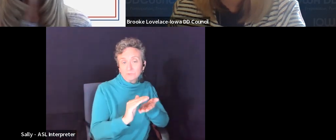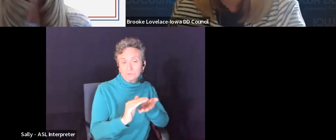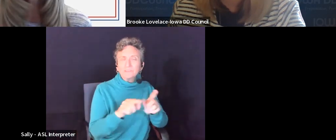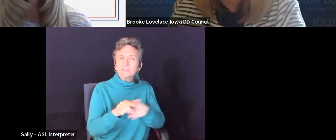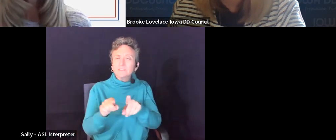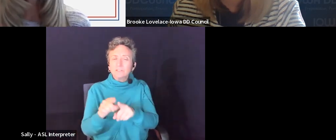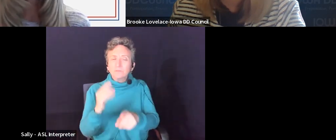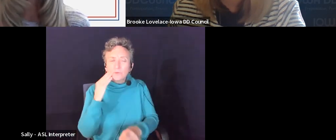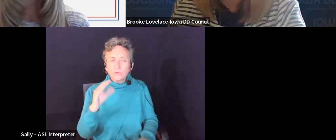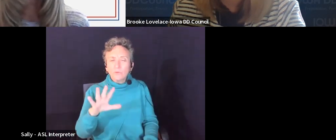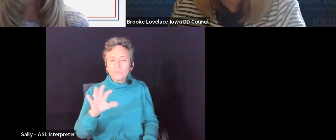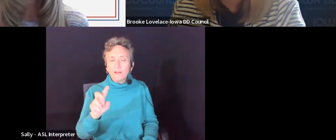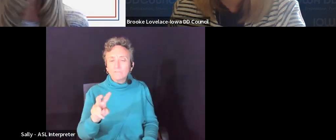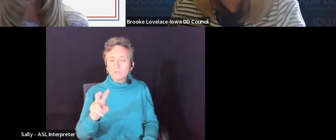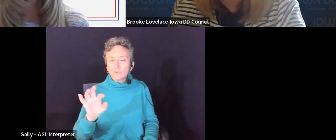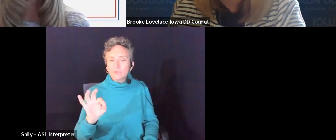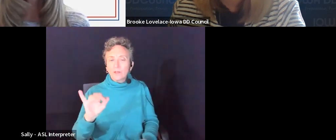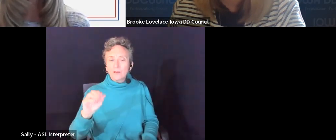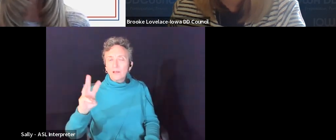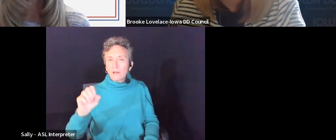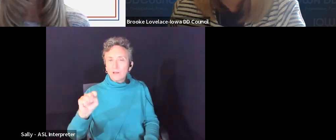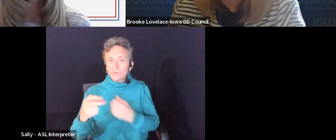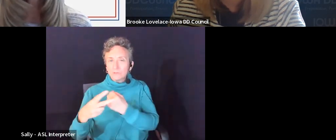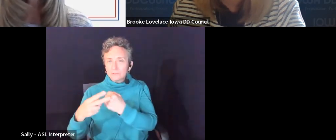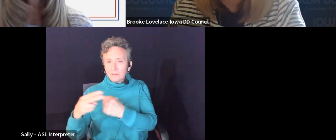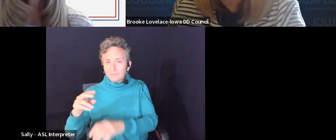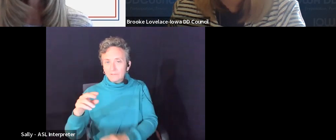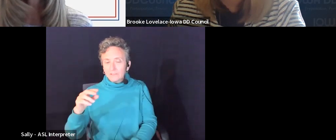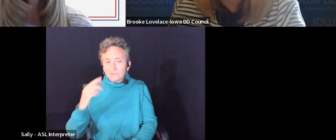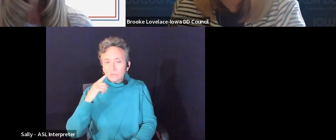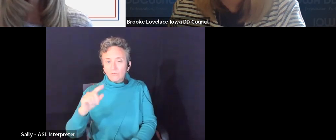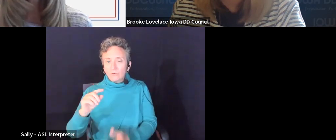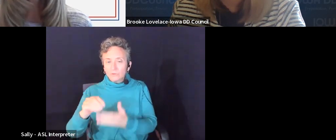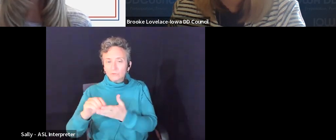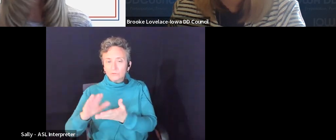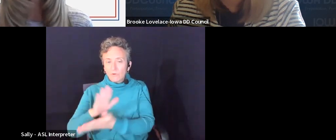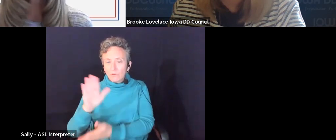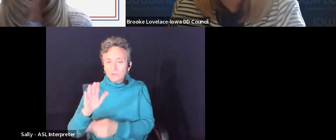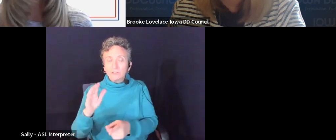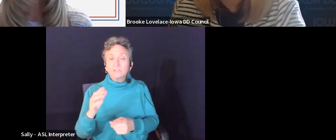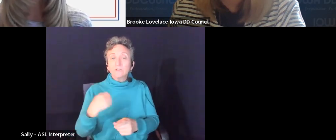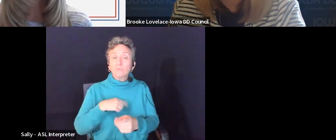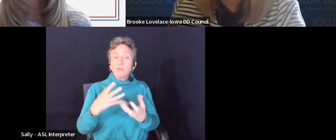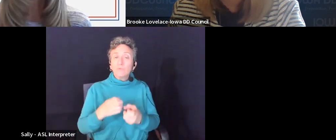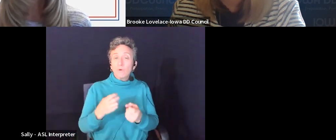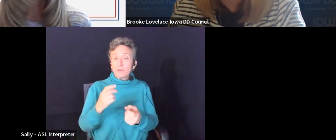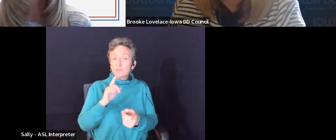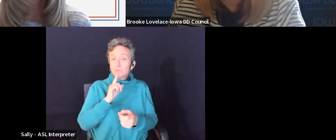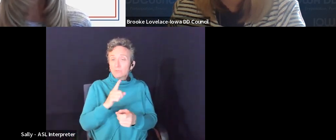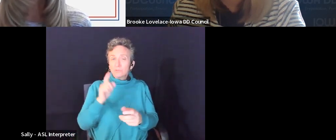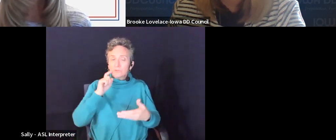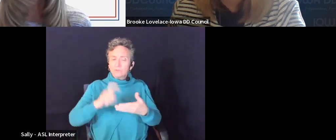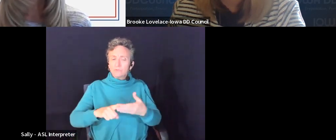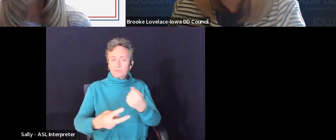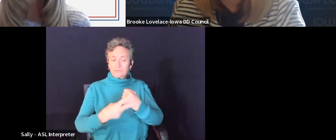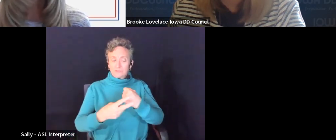the 529, one of the things that was really important both at the federal and the state level is to treat savings for